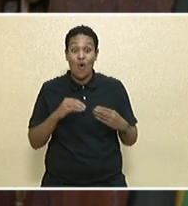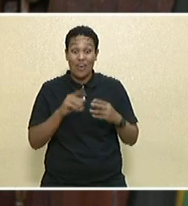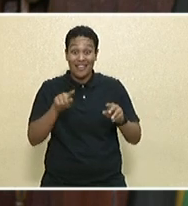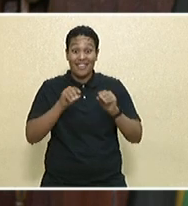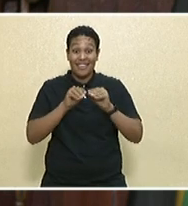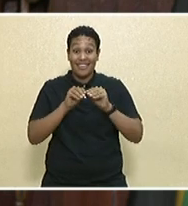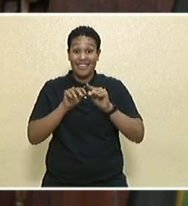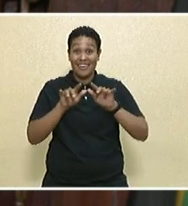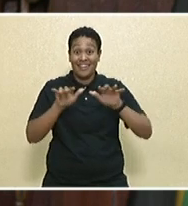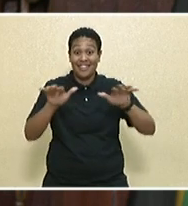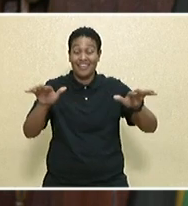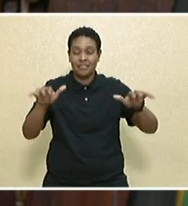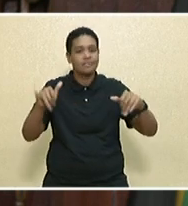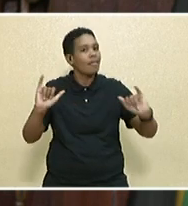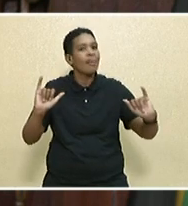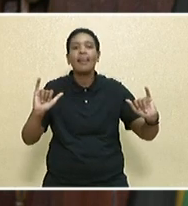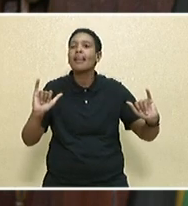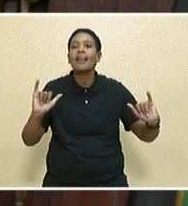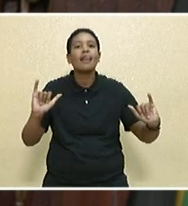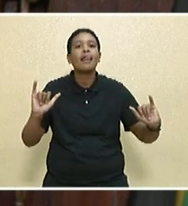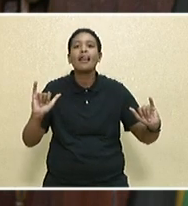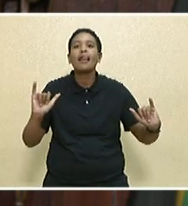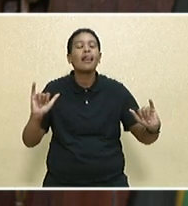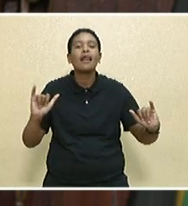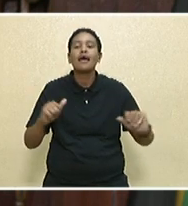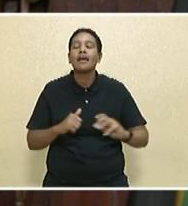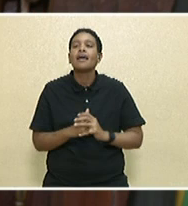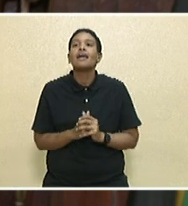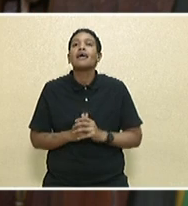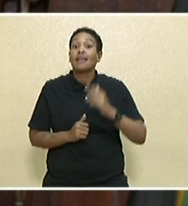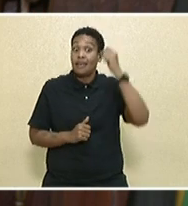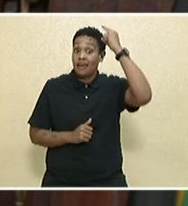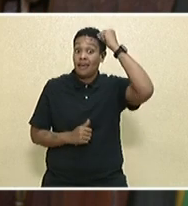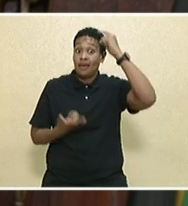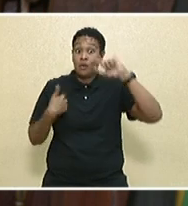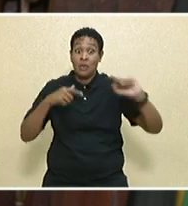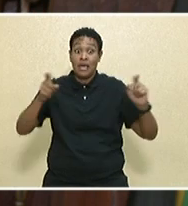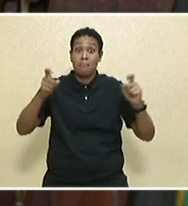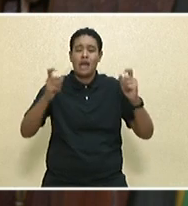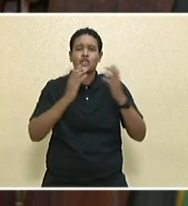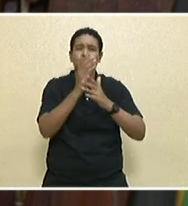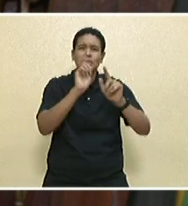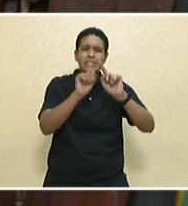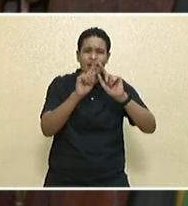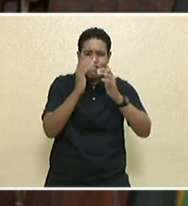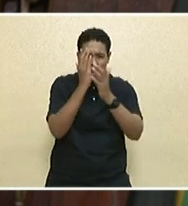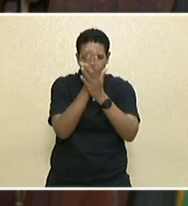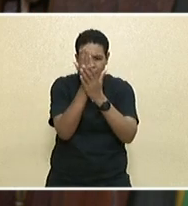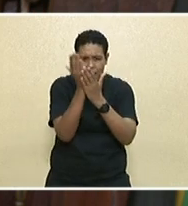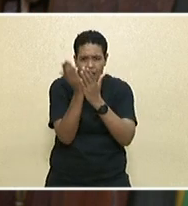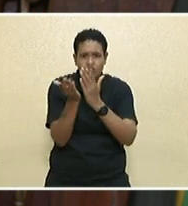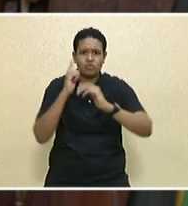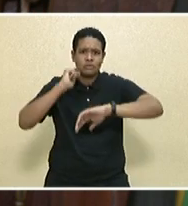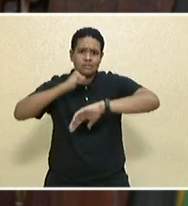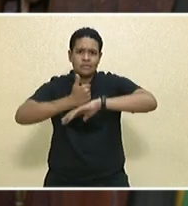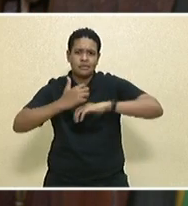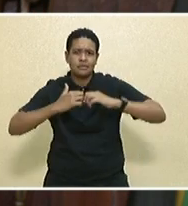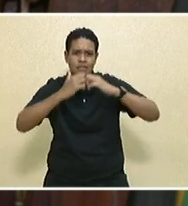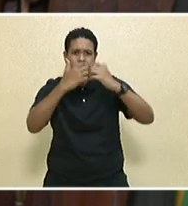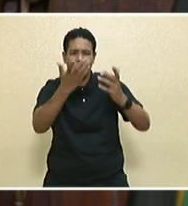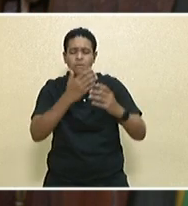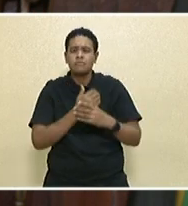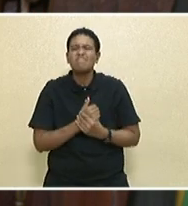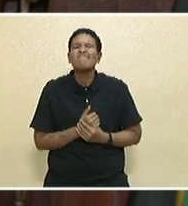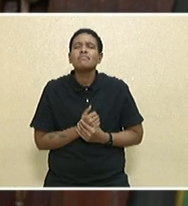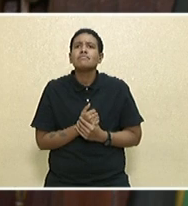epidemic. And we have managed, by virtue of the measures that have been put in place,